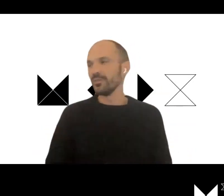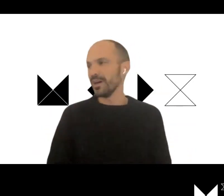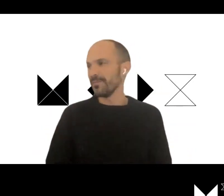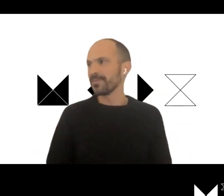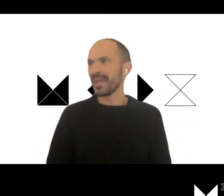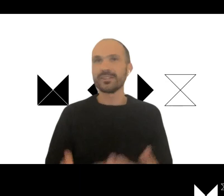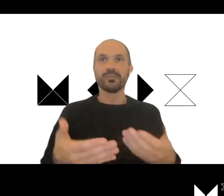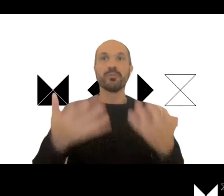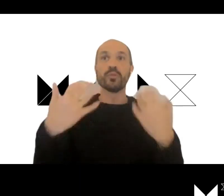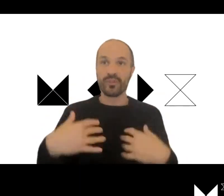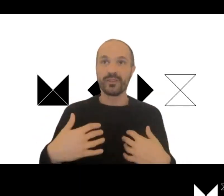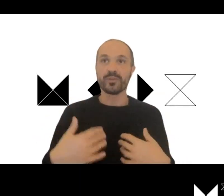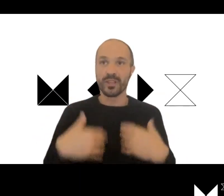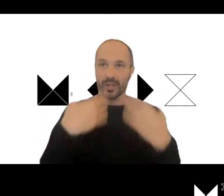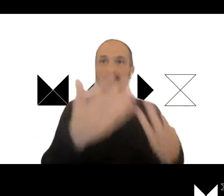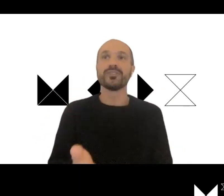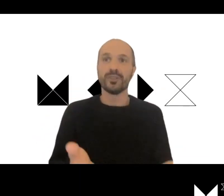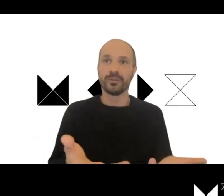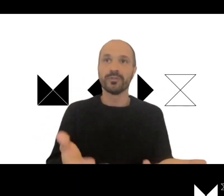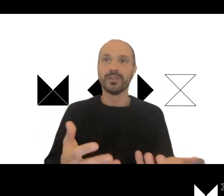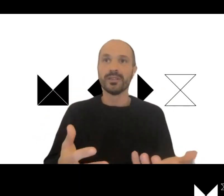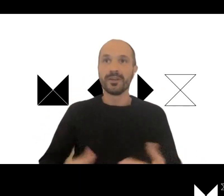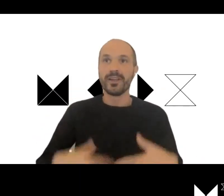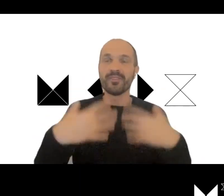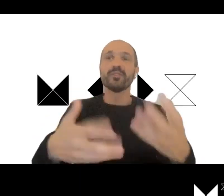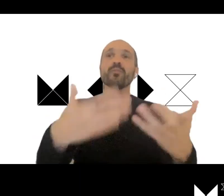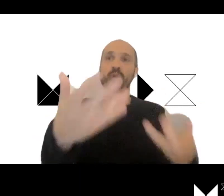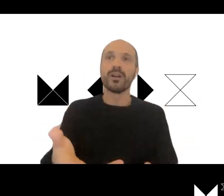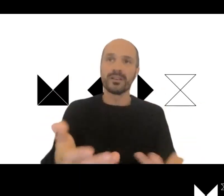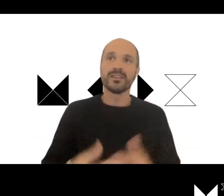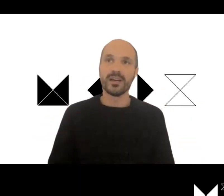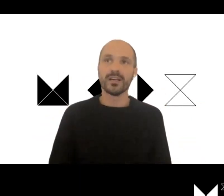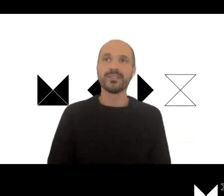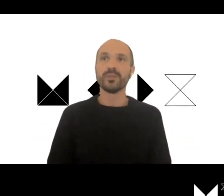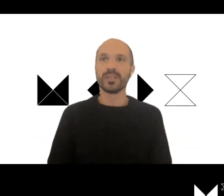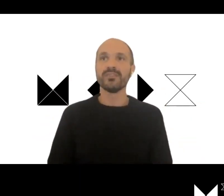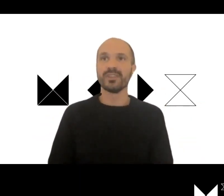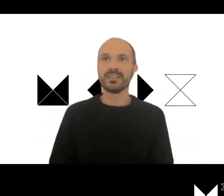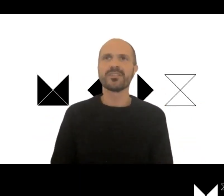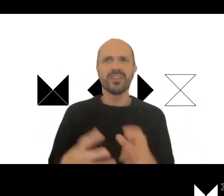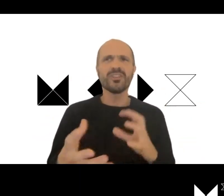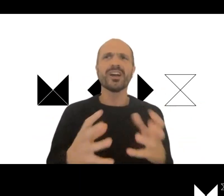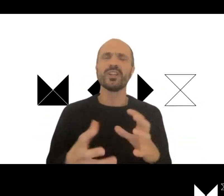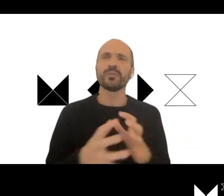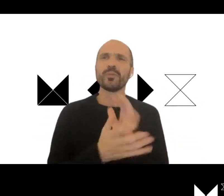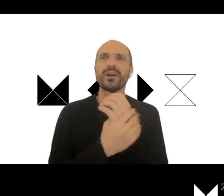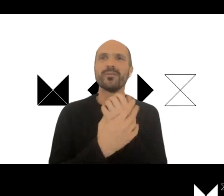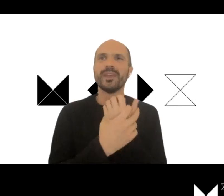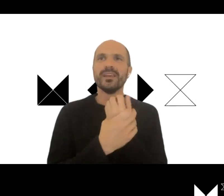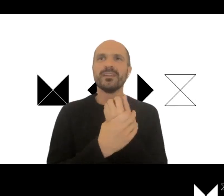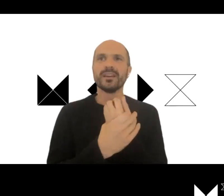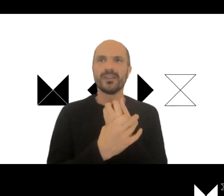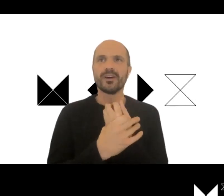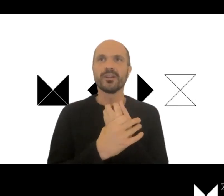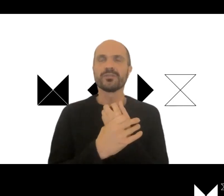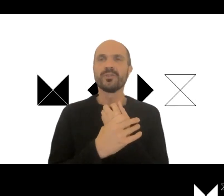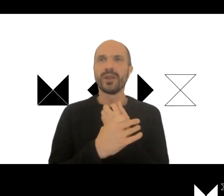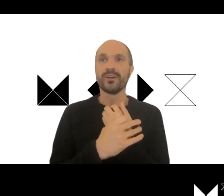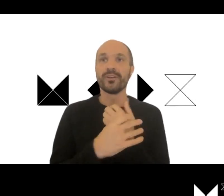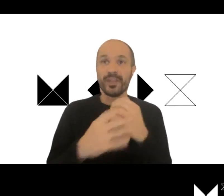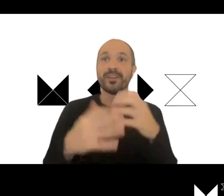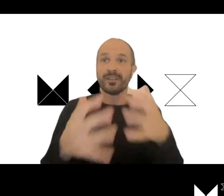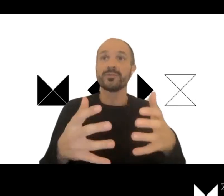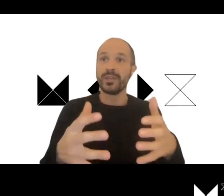started to actually remove it, which encouraged you even more to believe in this. So can you talk a little bit about the kind of